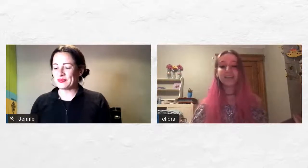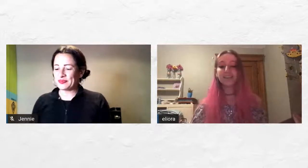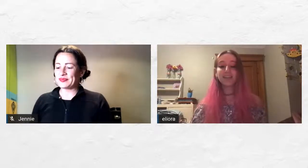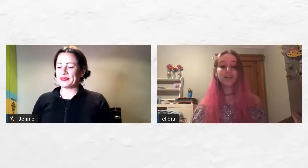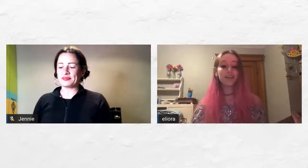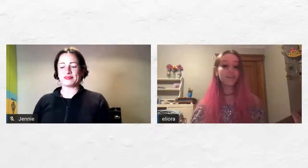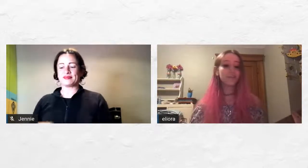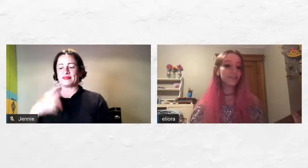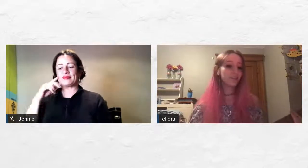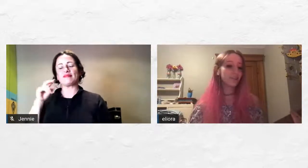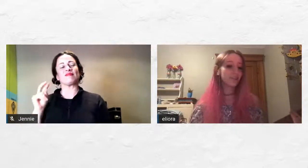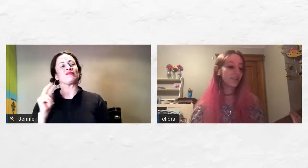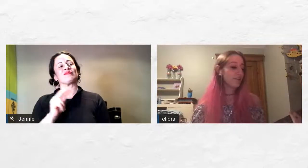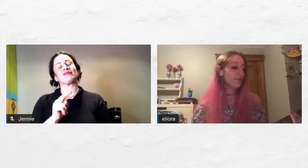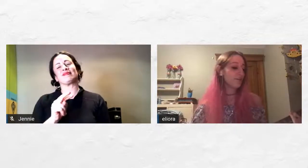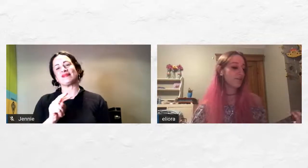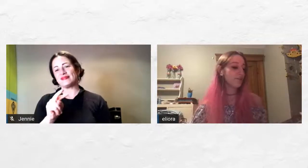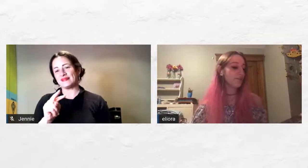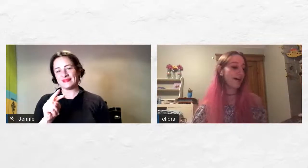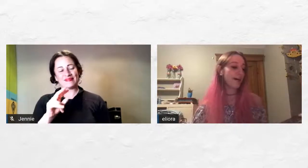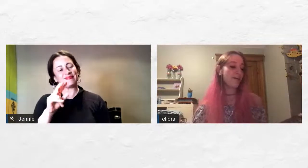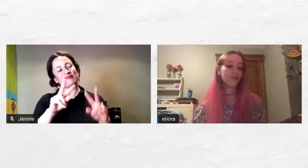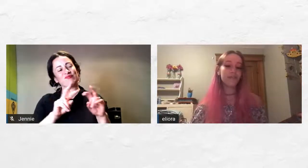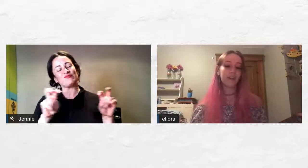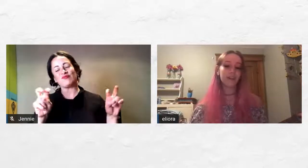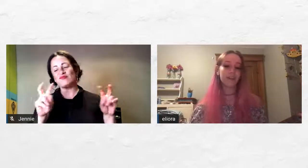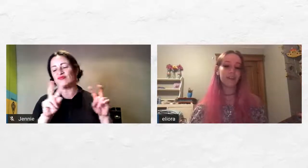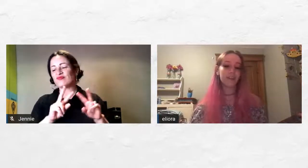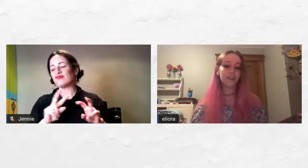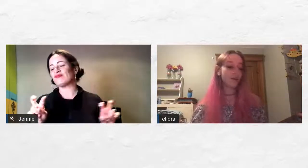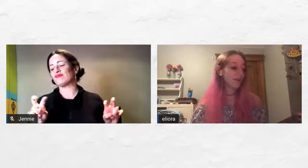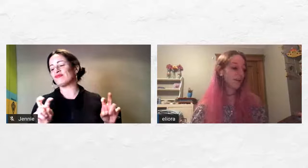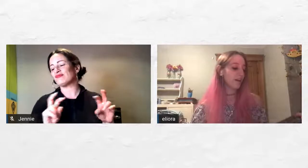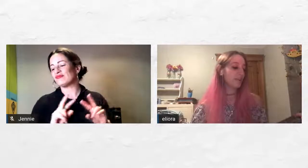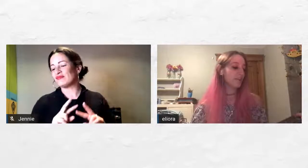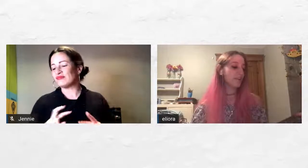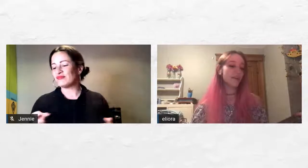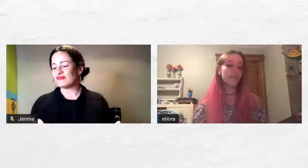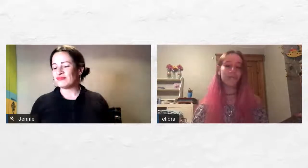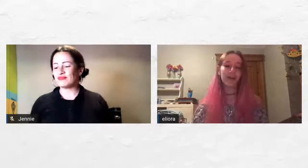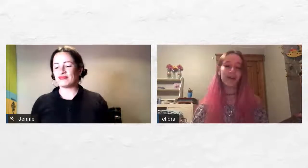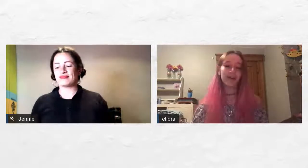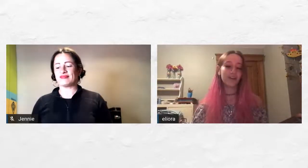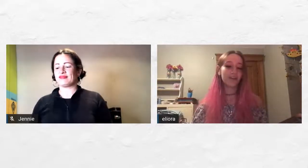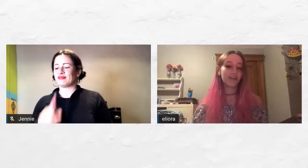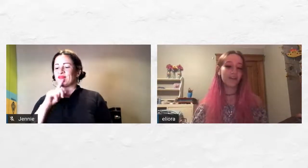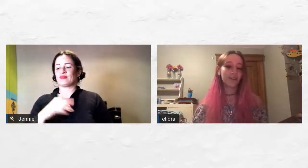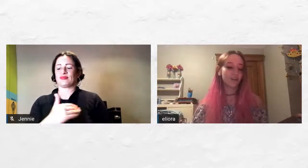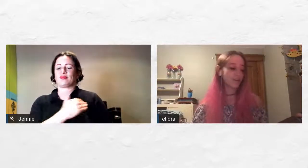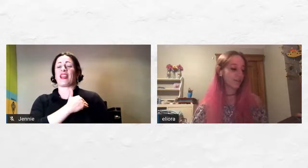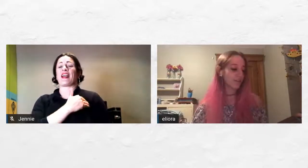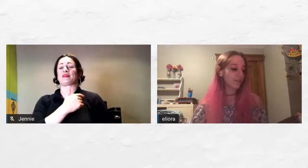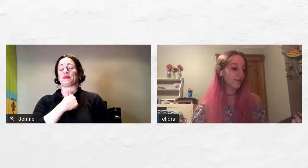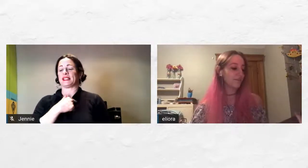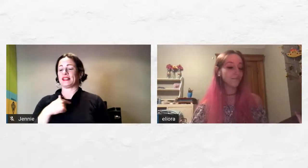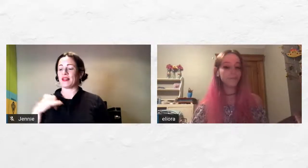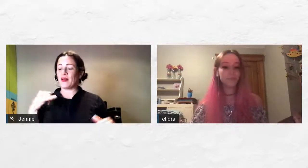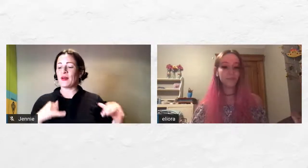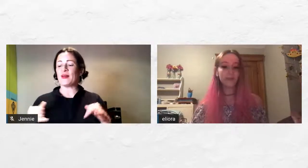I see you through my viewfinder. It's a reminder.